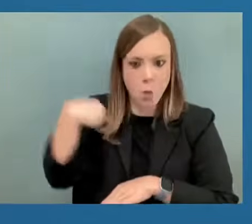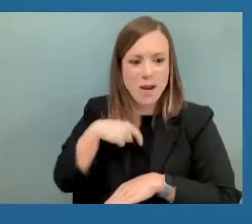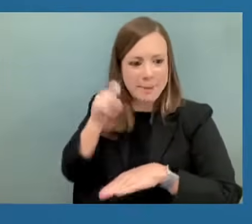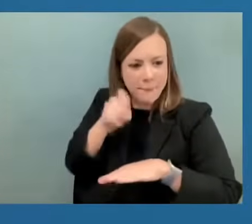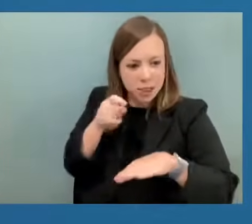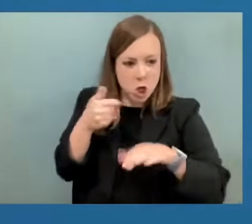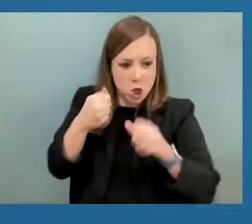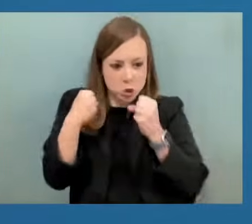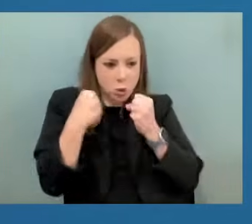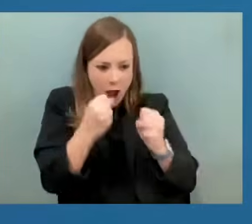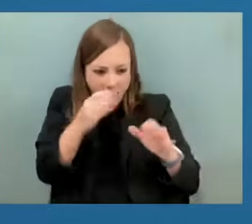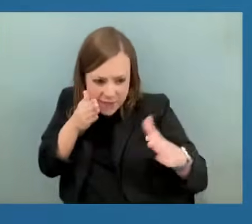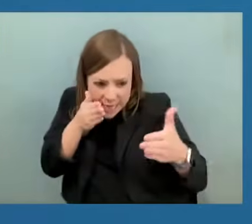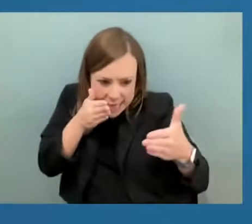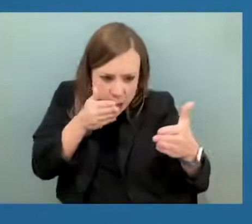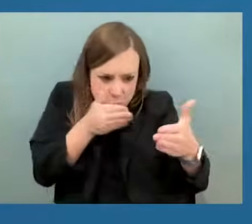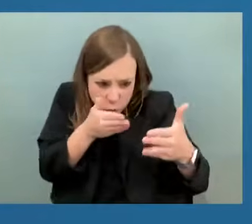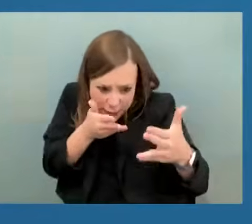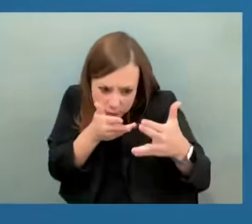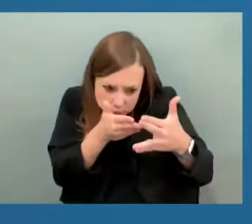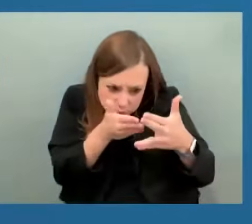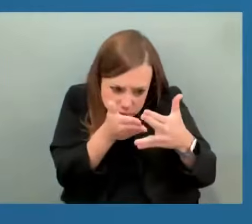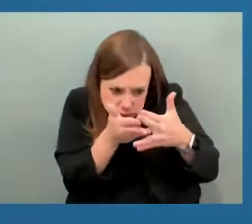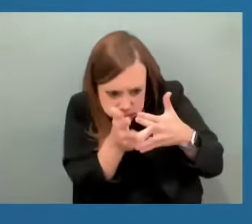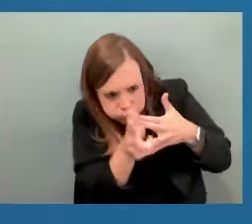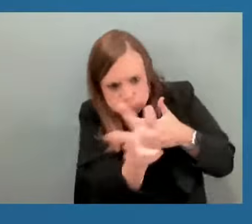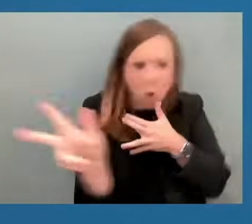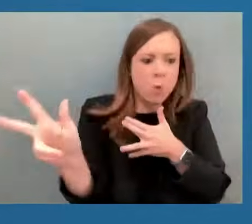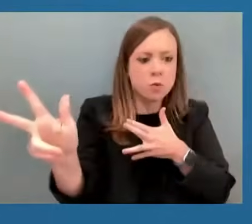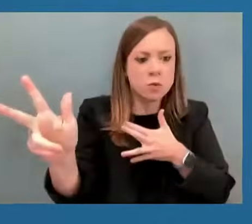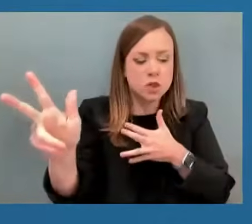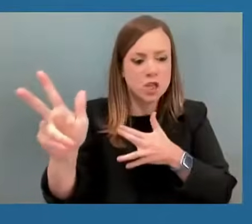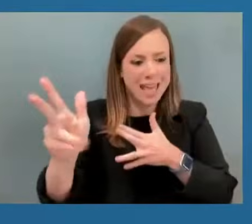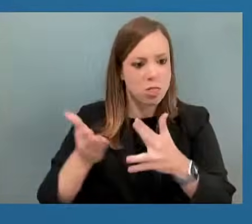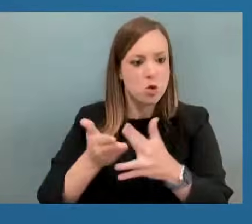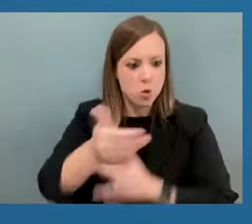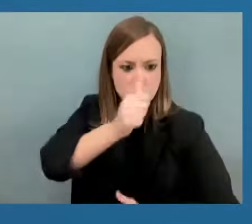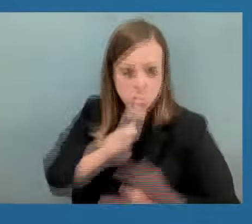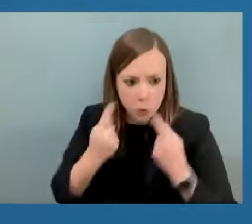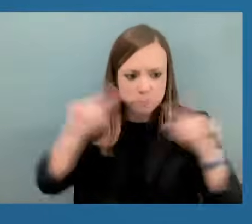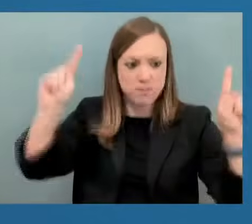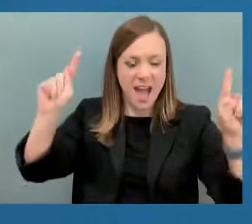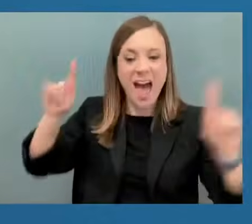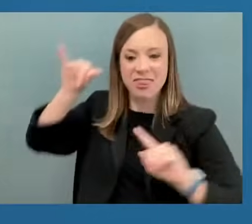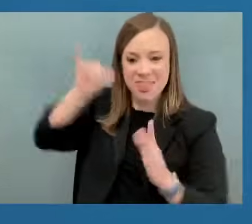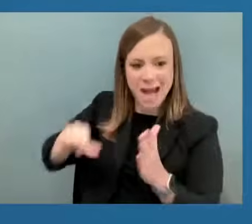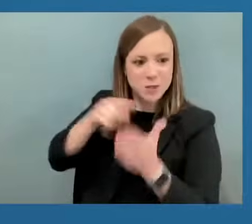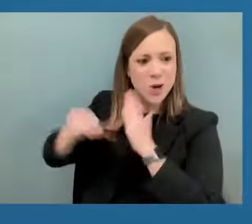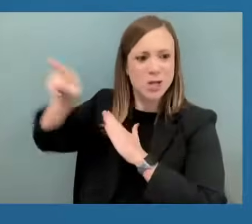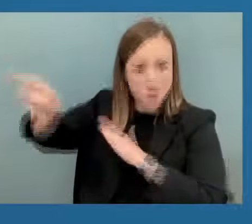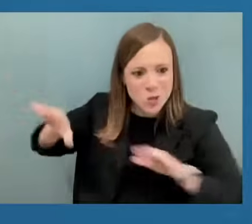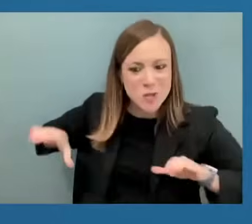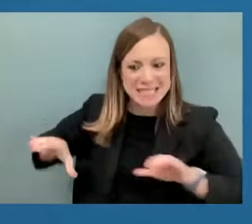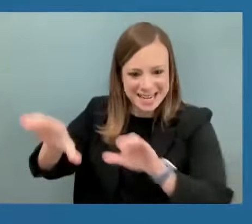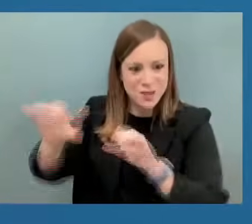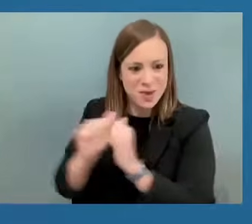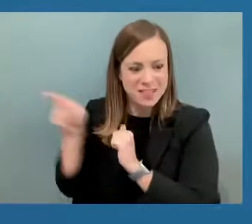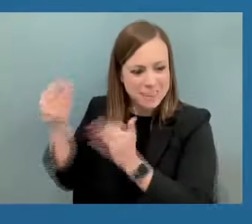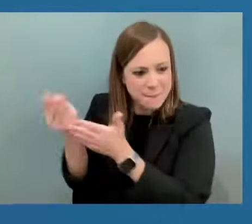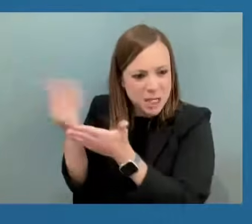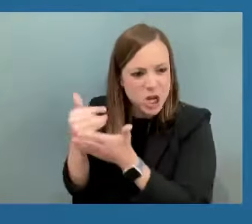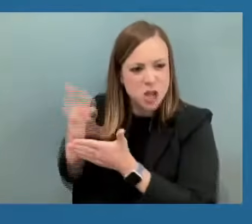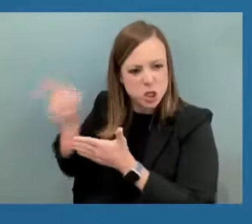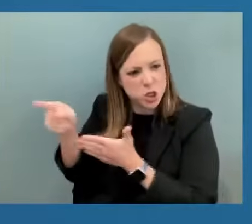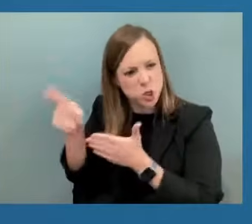it in order to come out of it. And Governor, that's what you've done with this budget. You've driven in to the